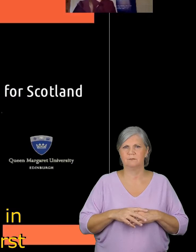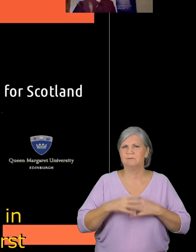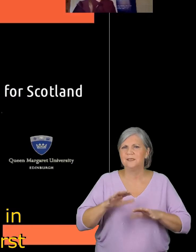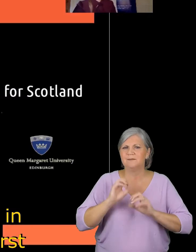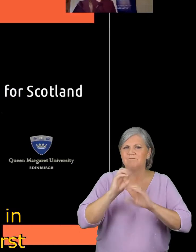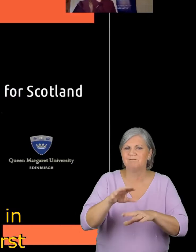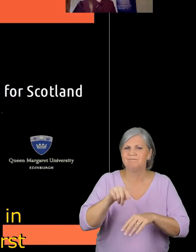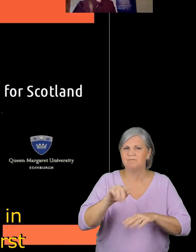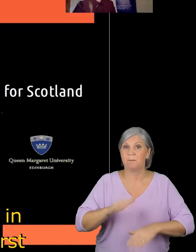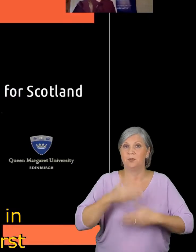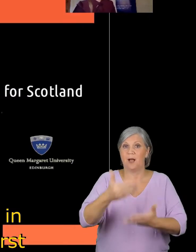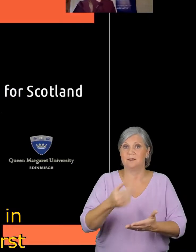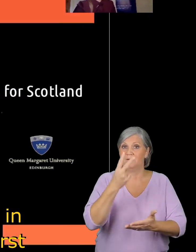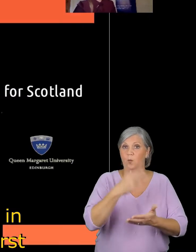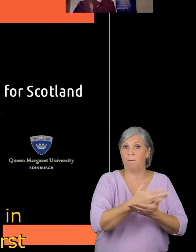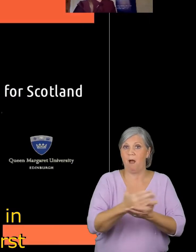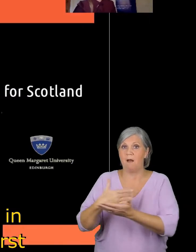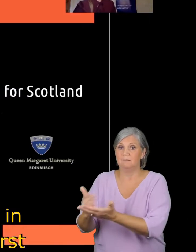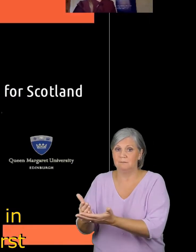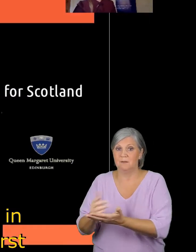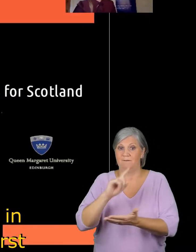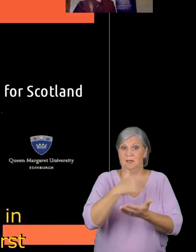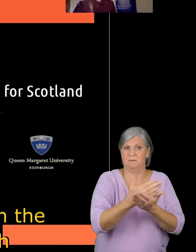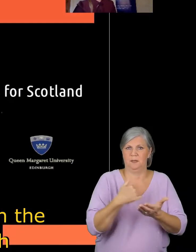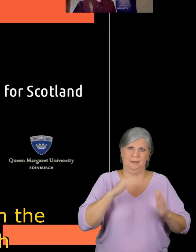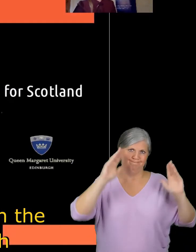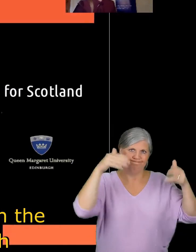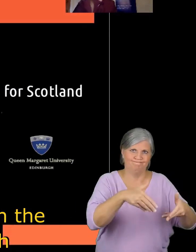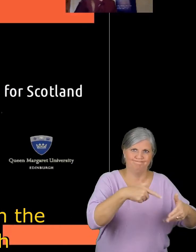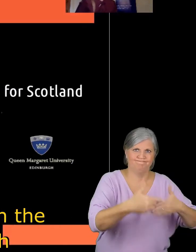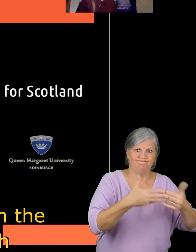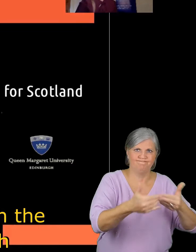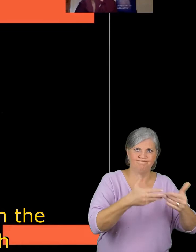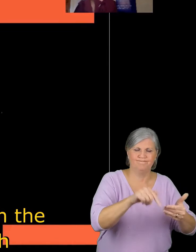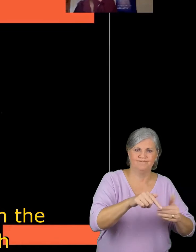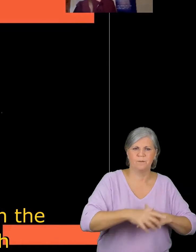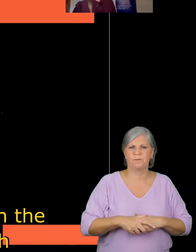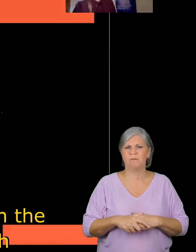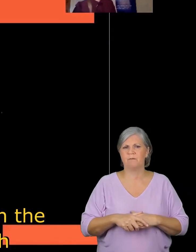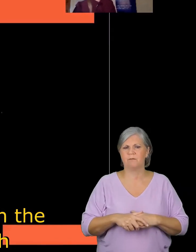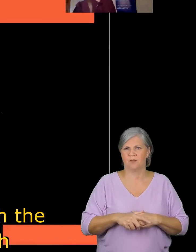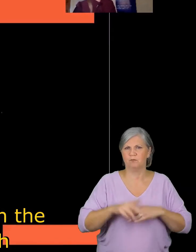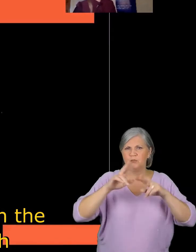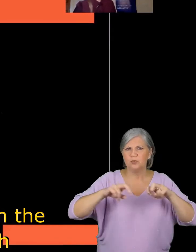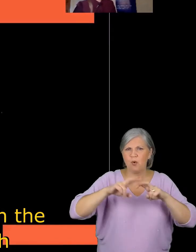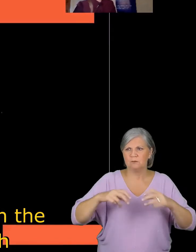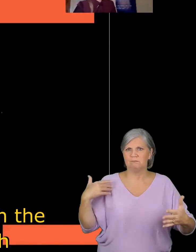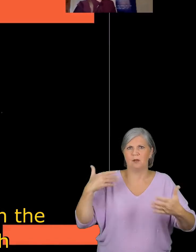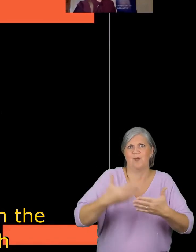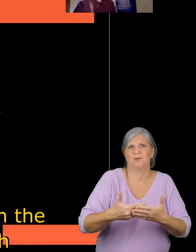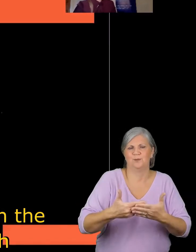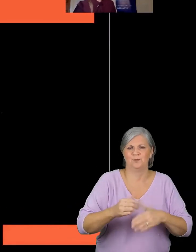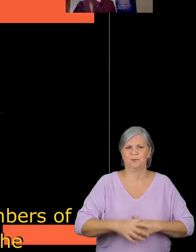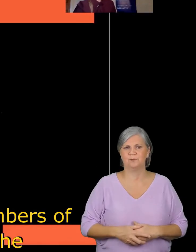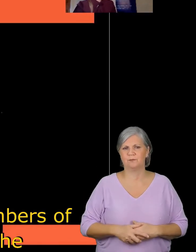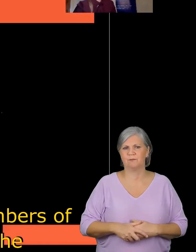This presentation will be in two parts today. In this first part, we will be dealing with the background to the